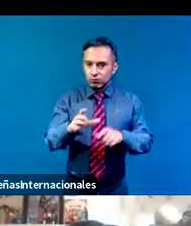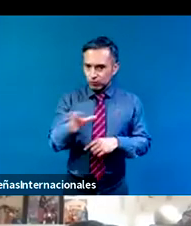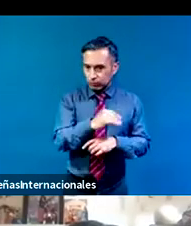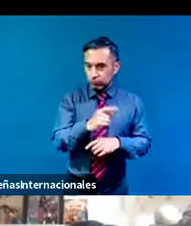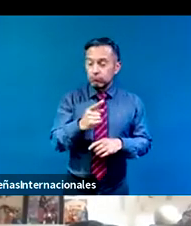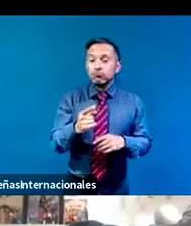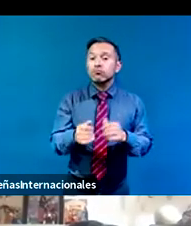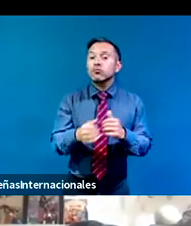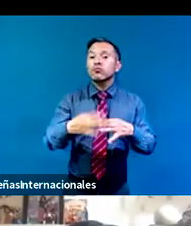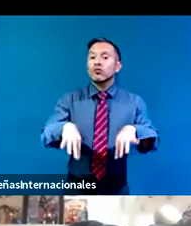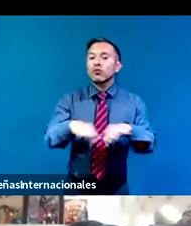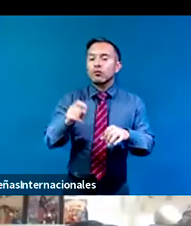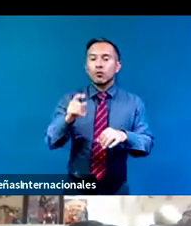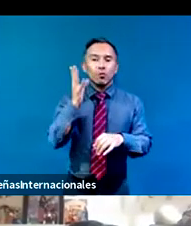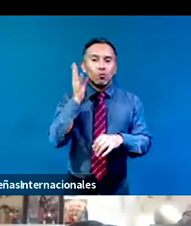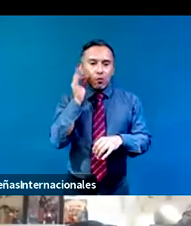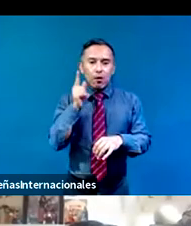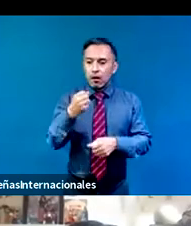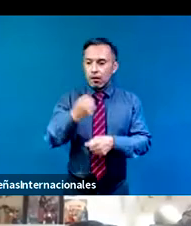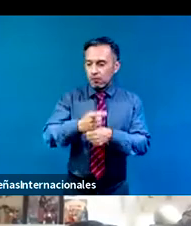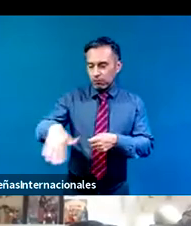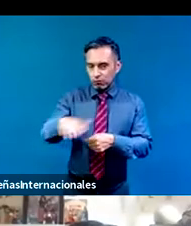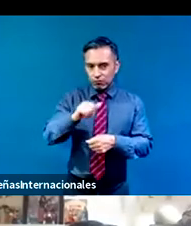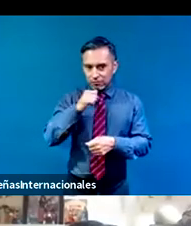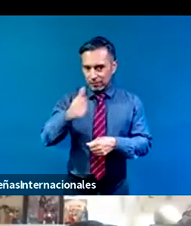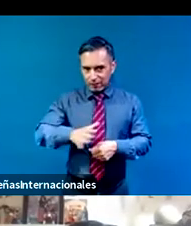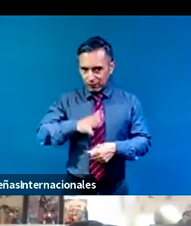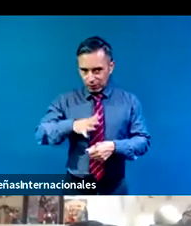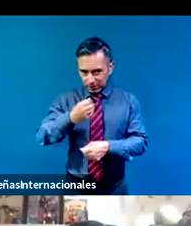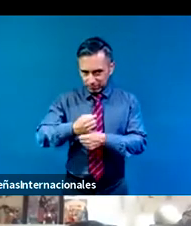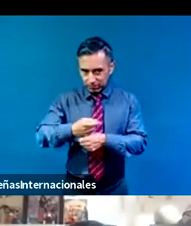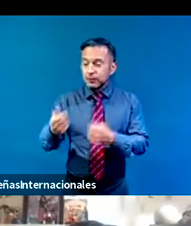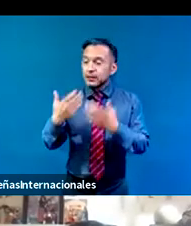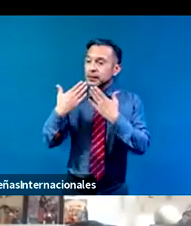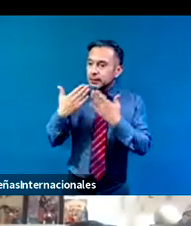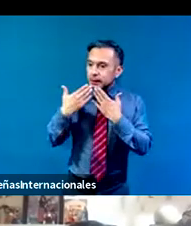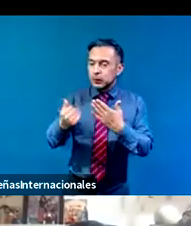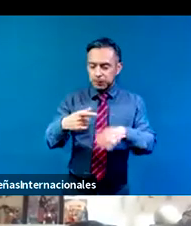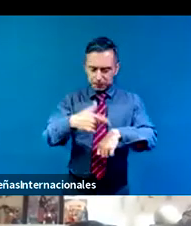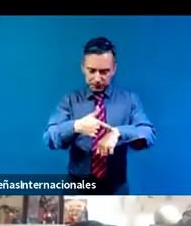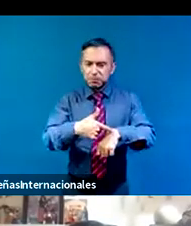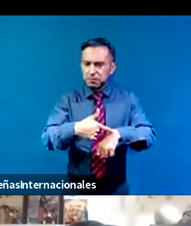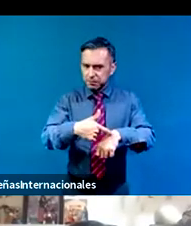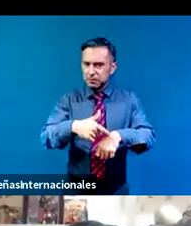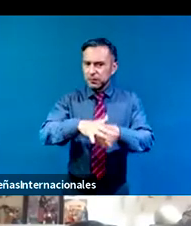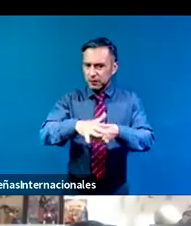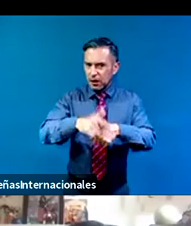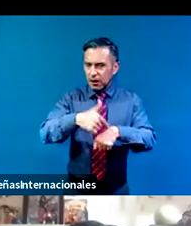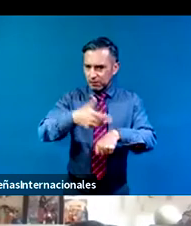Thank you so much. And we have time for two more questions. Very quick responses, I'm